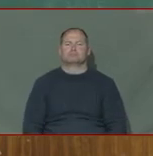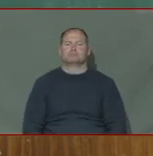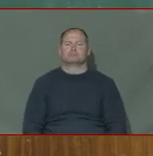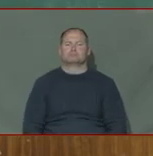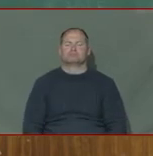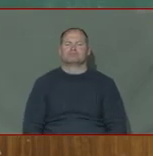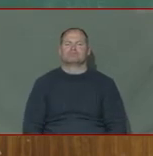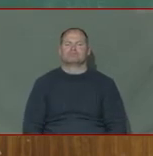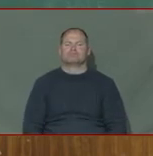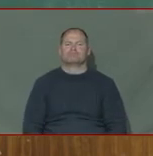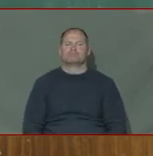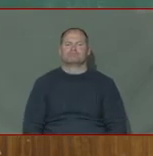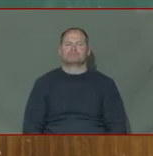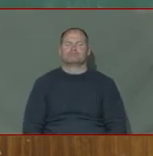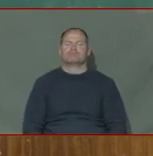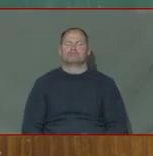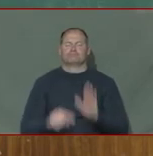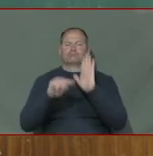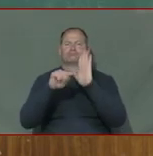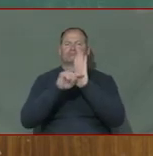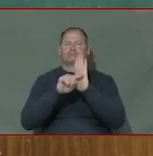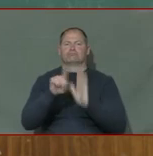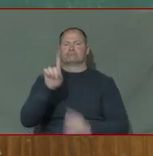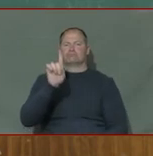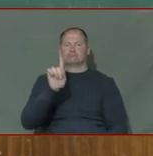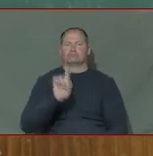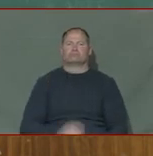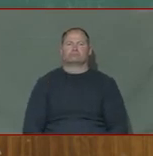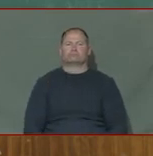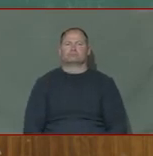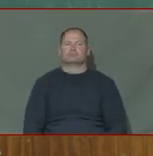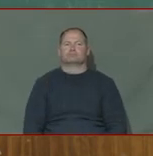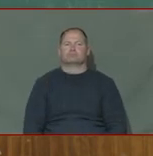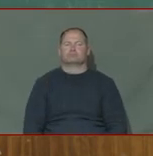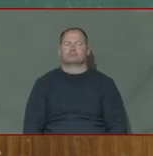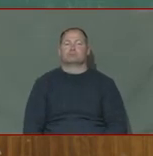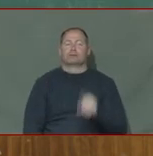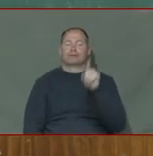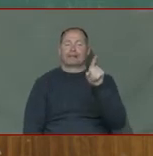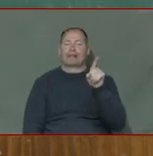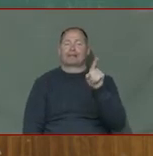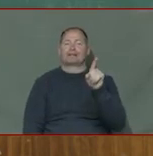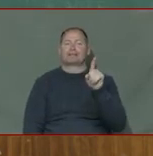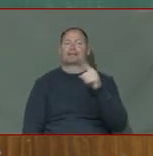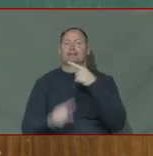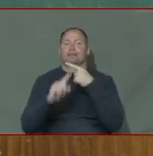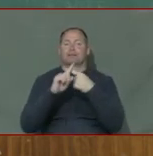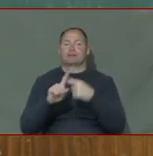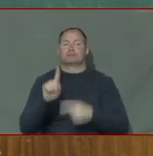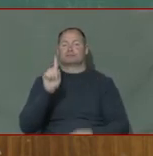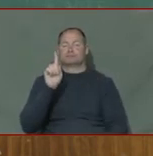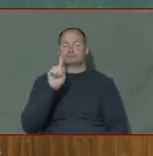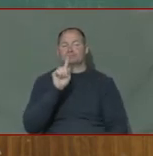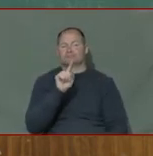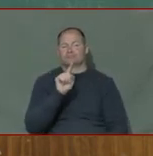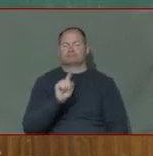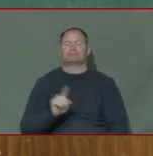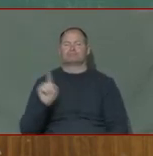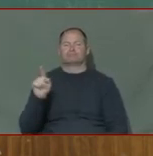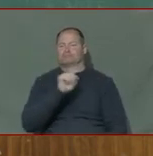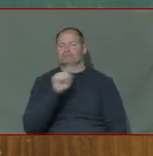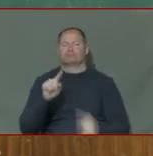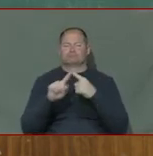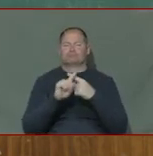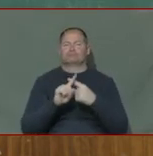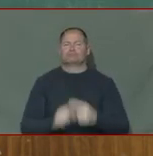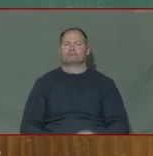Right, people, negative 1. That times that, let's just quickly make sure about that.